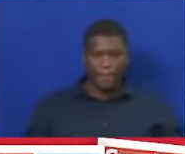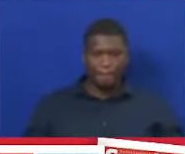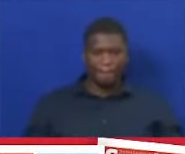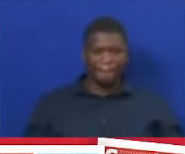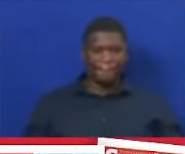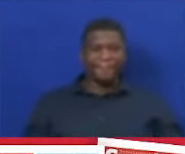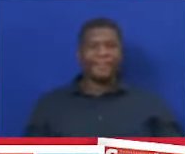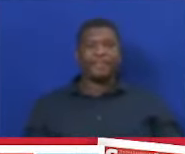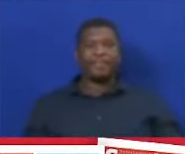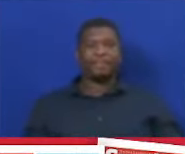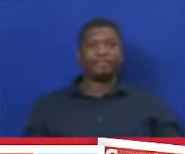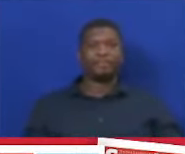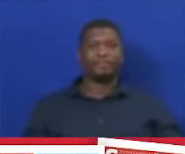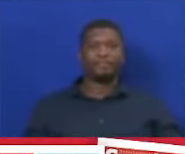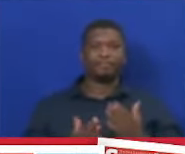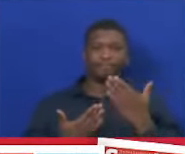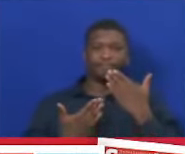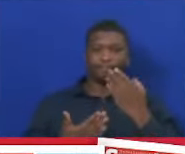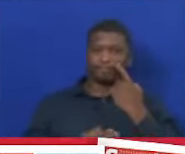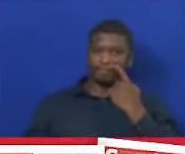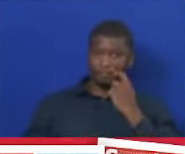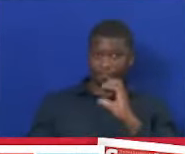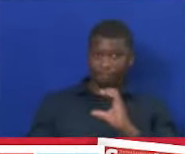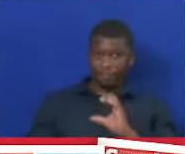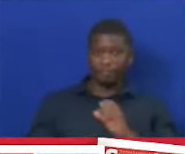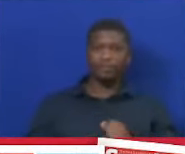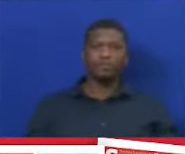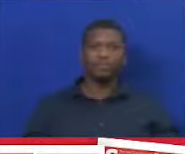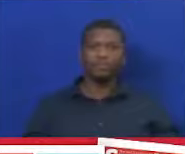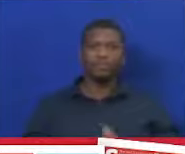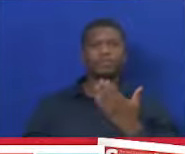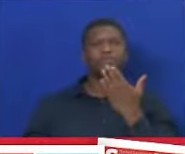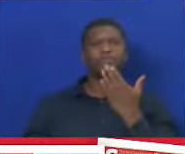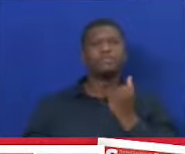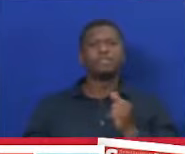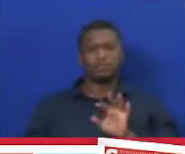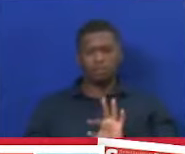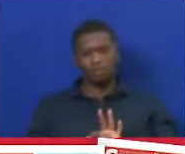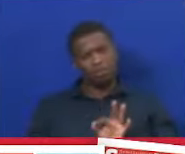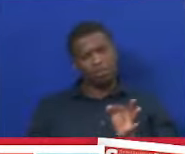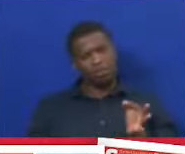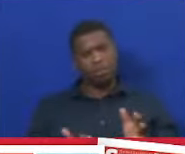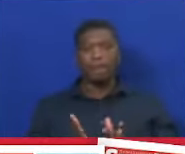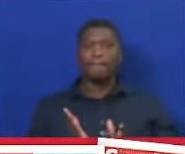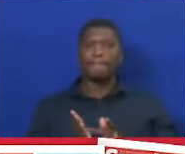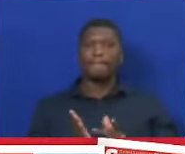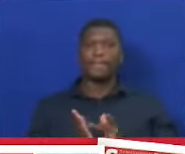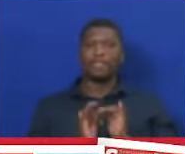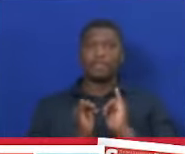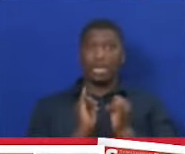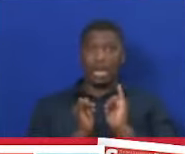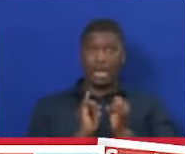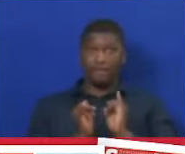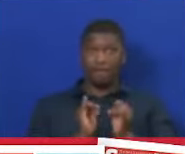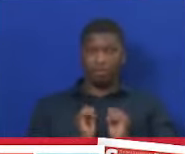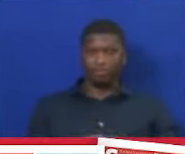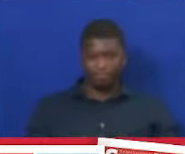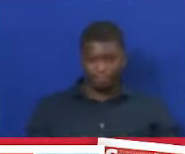Thank you, Witness C. Please turn the page then to page 11 of your witness statement.